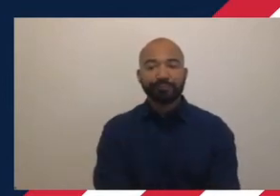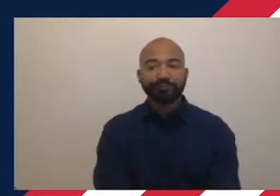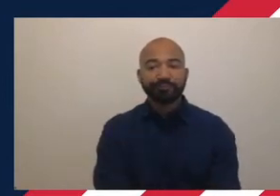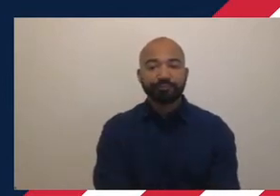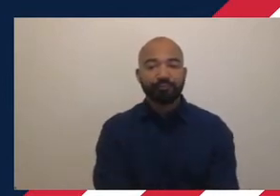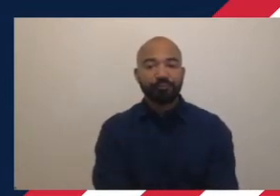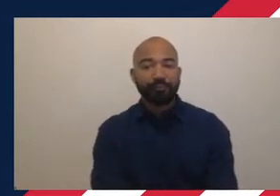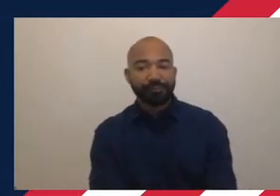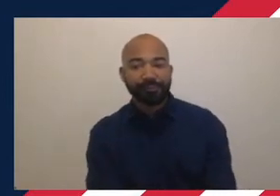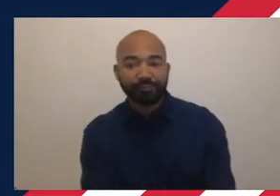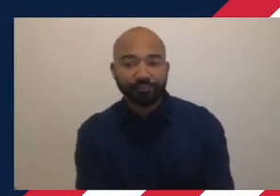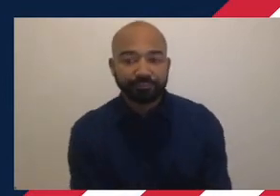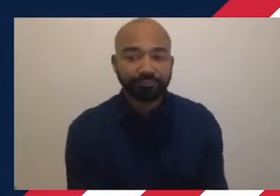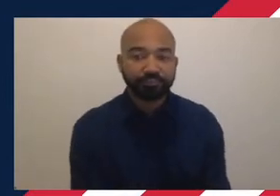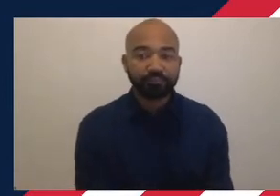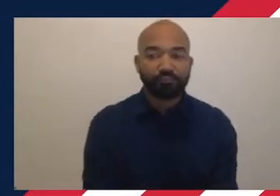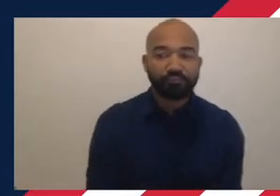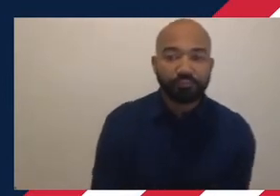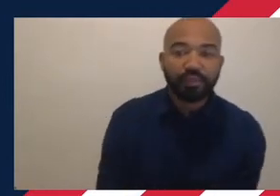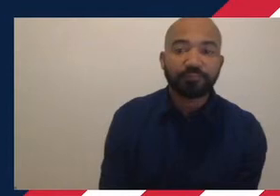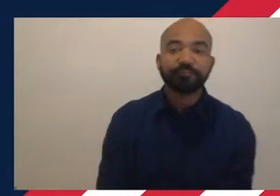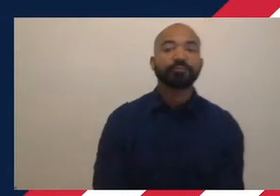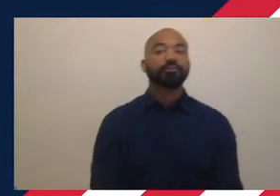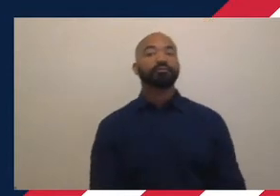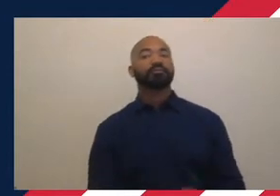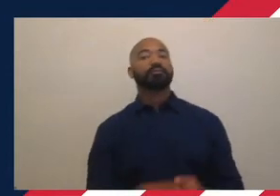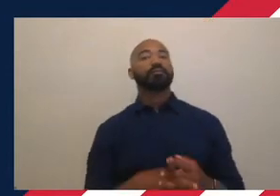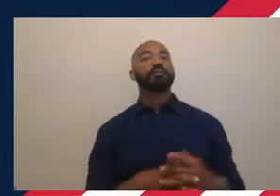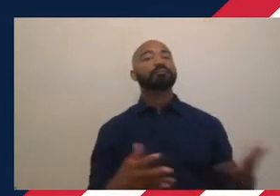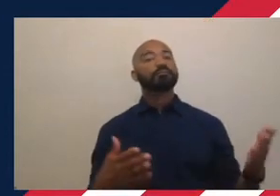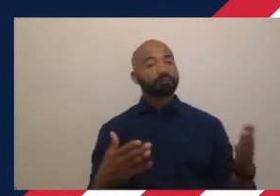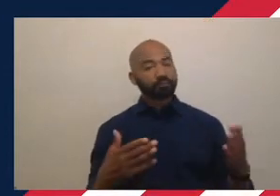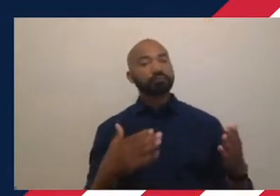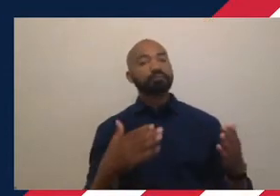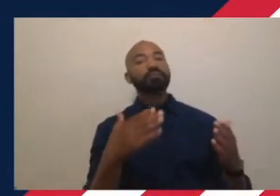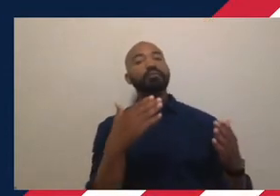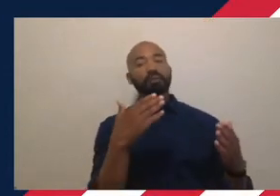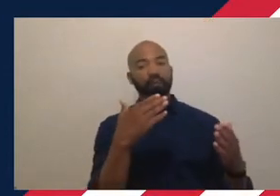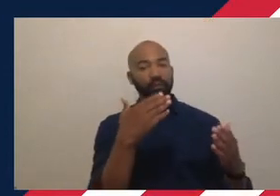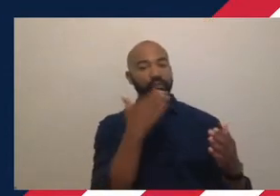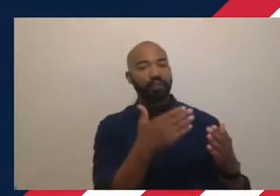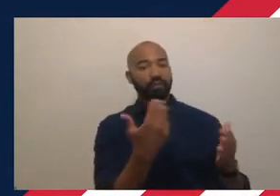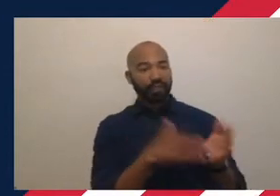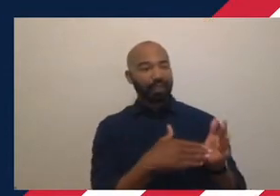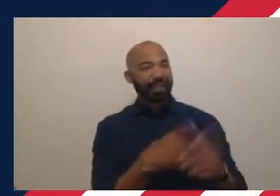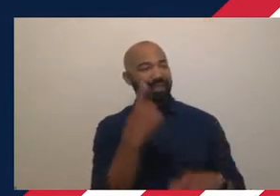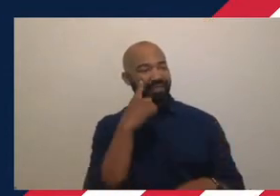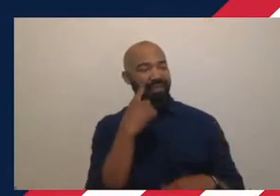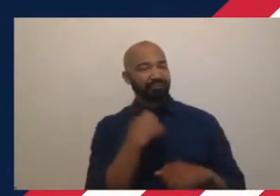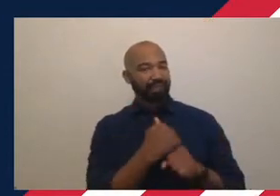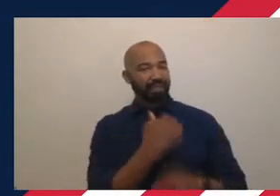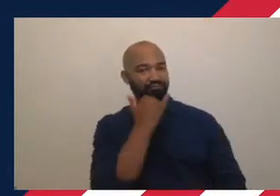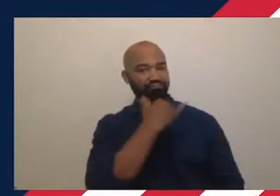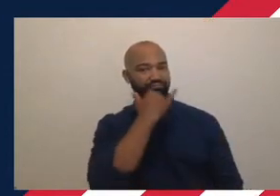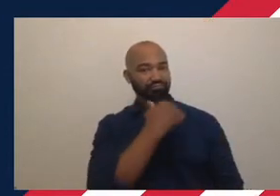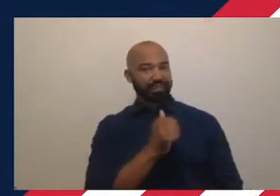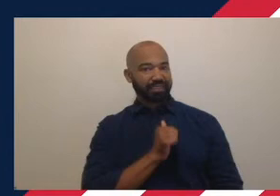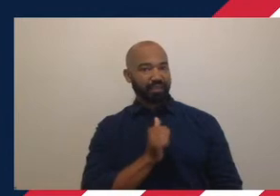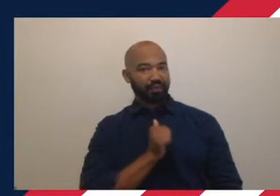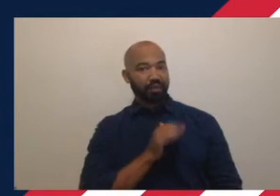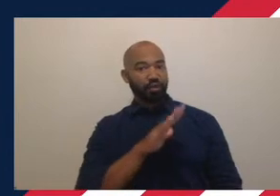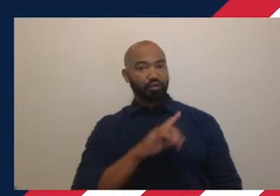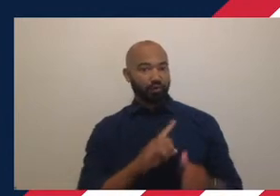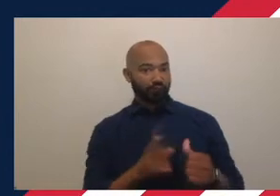Thank you, Mr. President. And my apologies to you. I think I misspoke when I made the introduction of your first name.